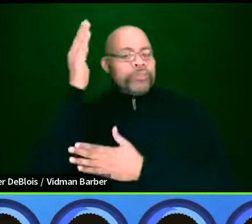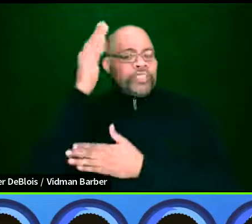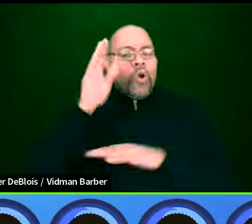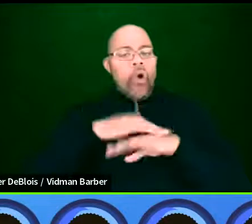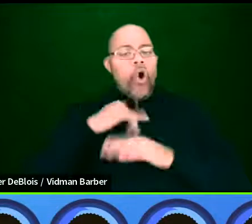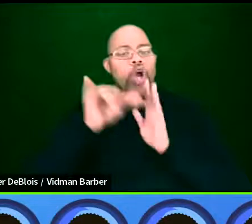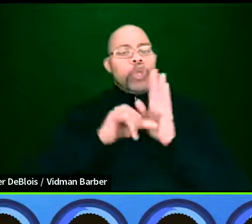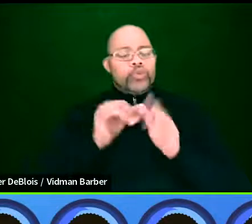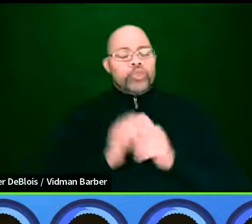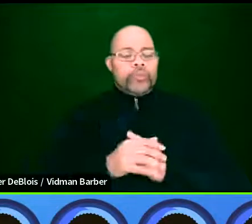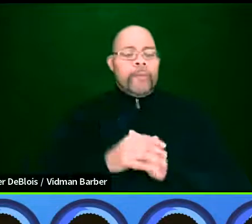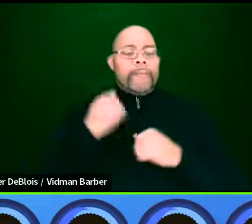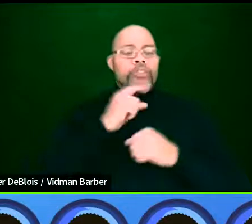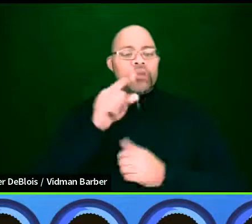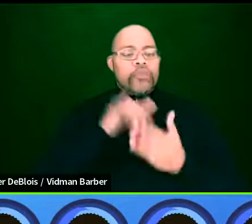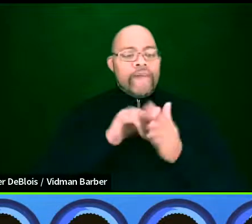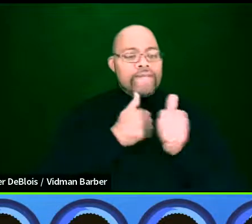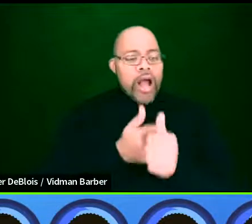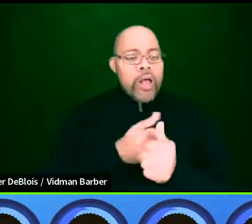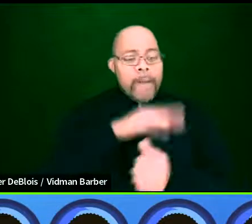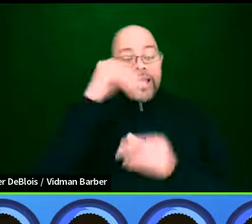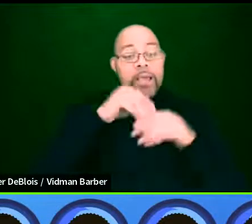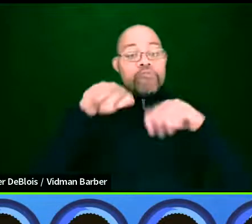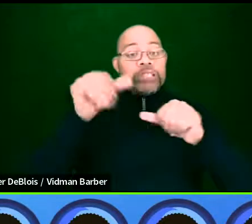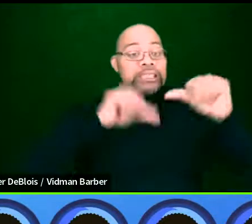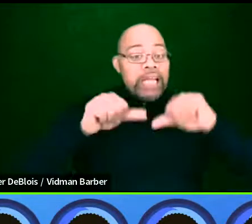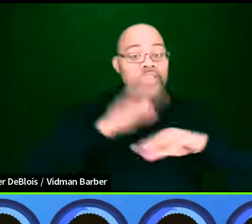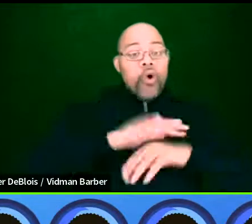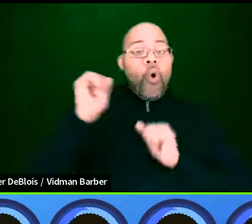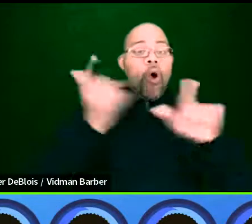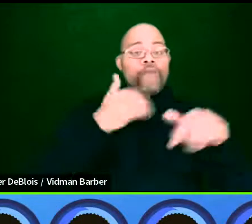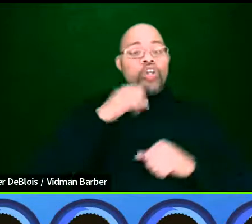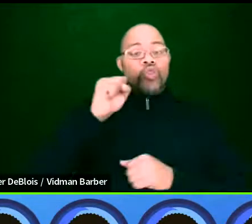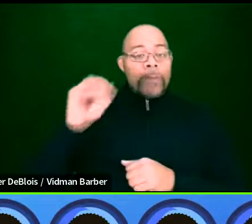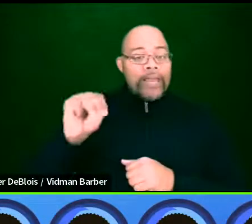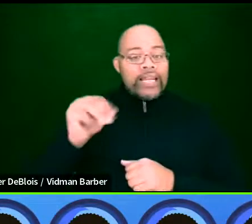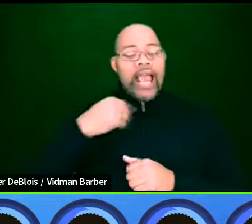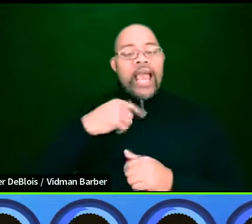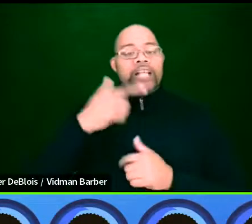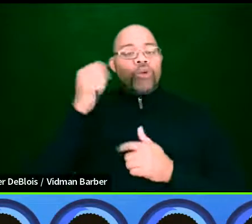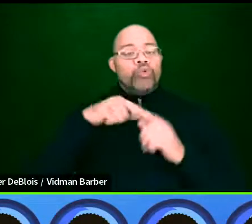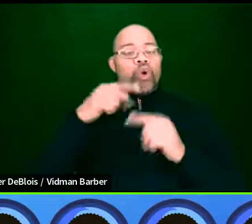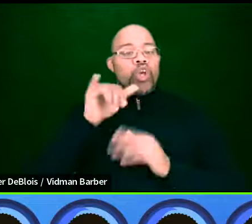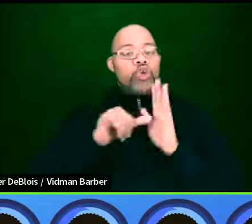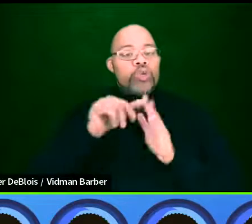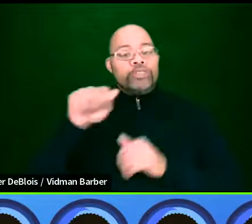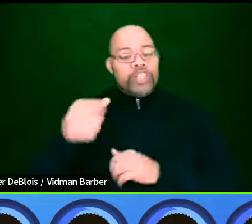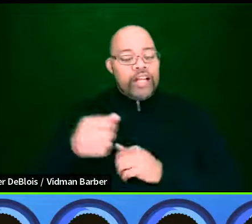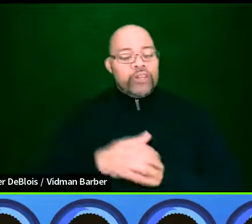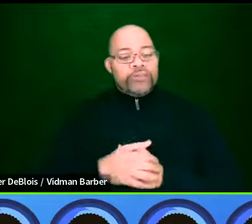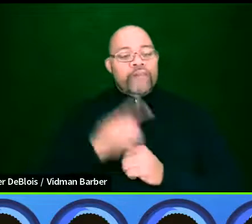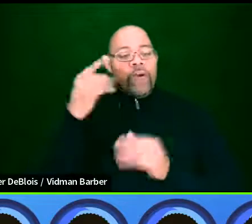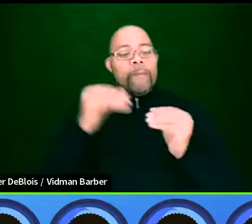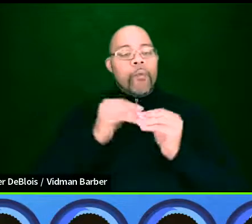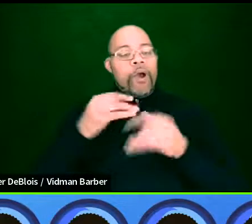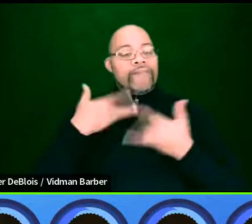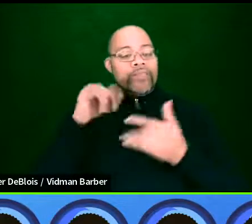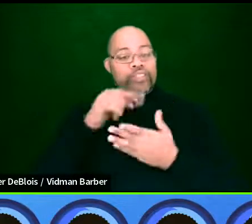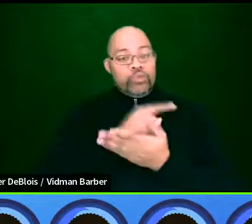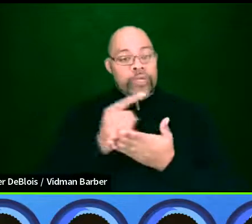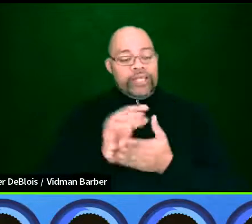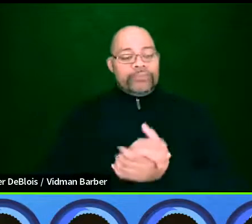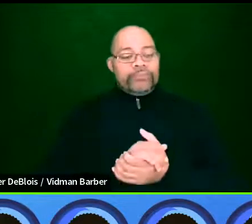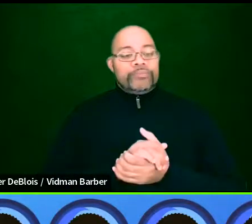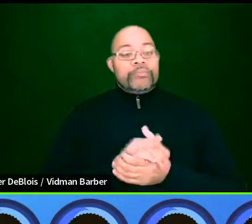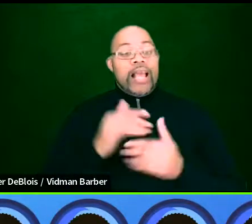our YouTube. Make sure to follow Black and Marine Science on all of our socials and subscribe to our YouTube channel for more events this week.